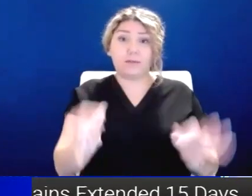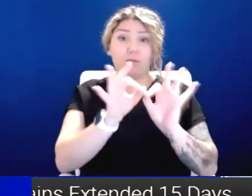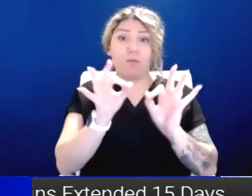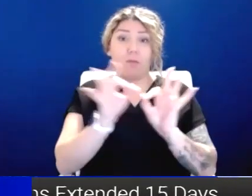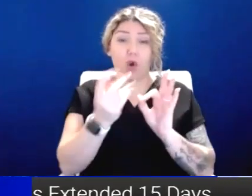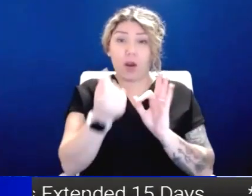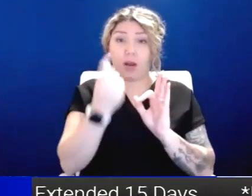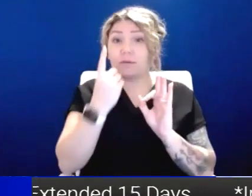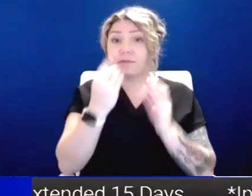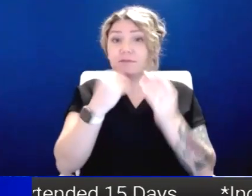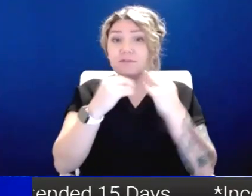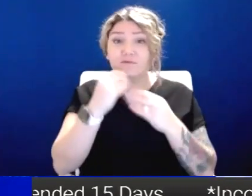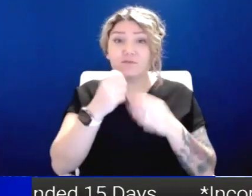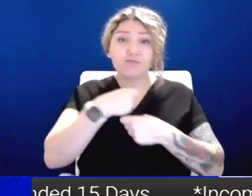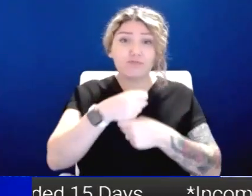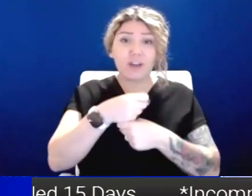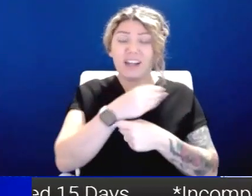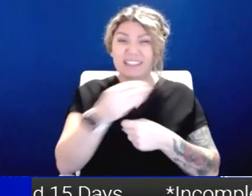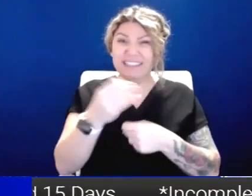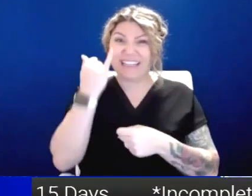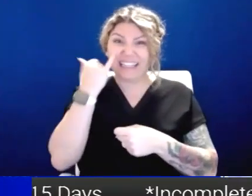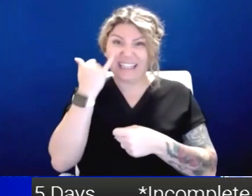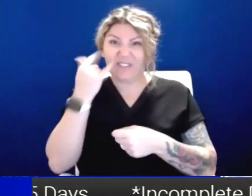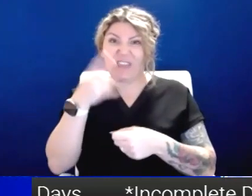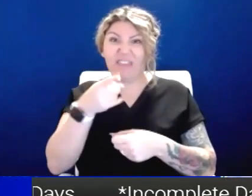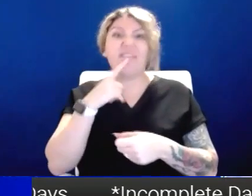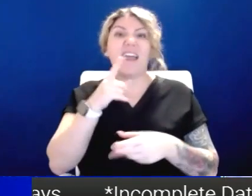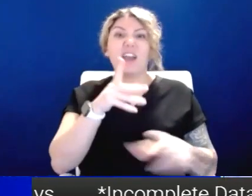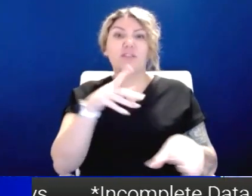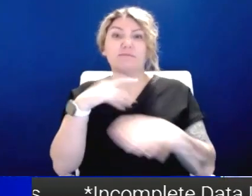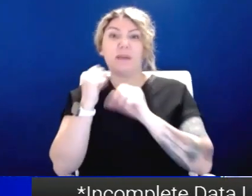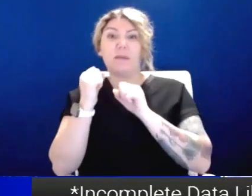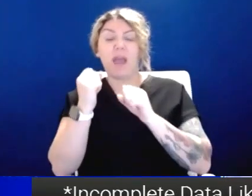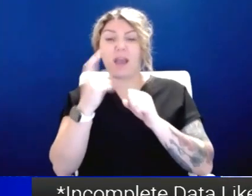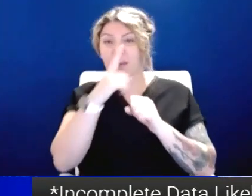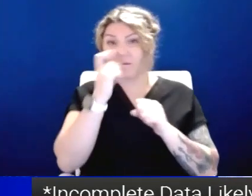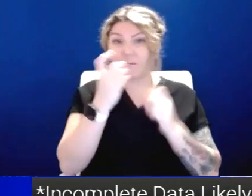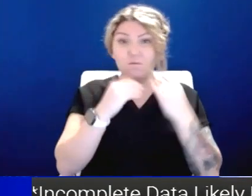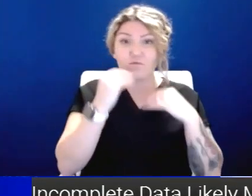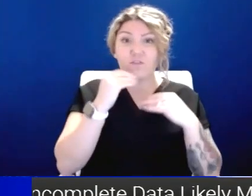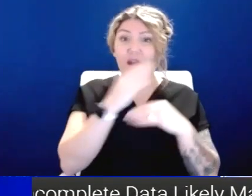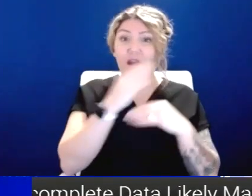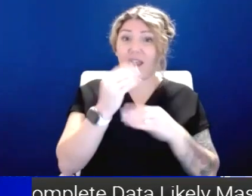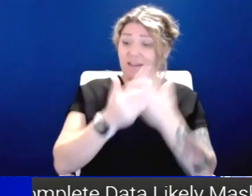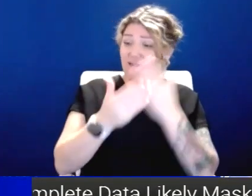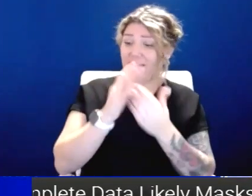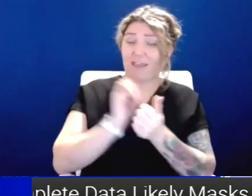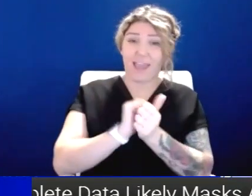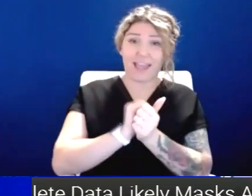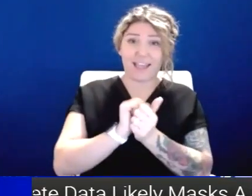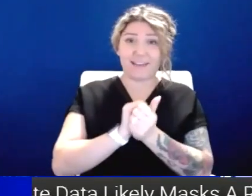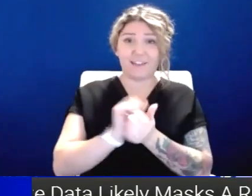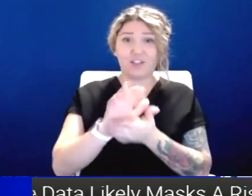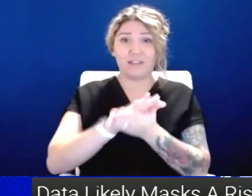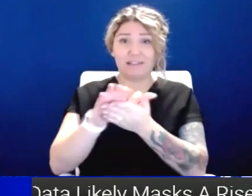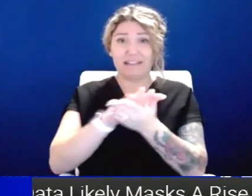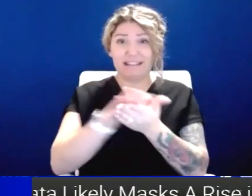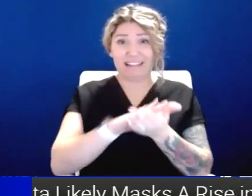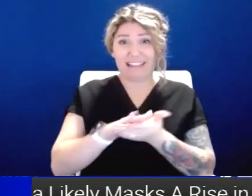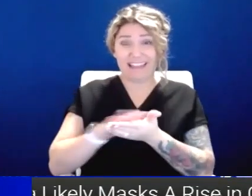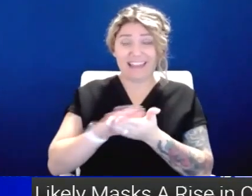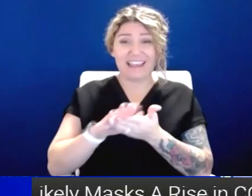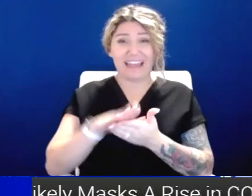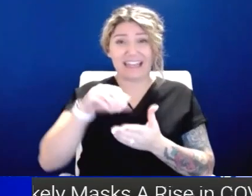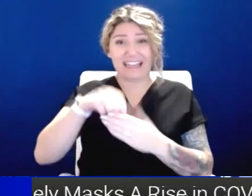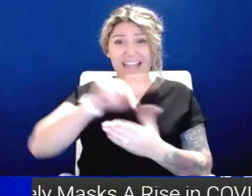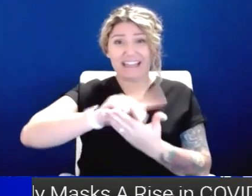there any recalls? And again, during food preparation, make sure you're using adequate hand hygiene, cleaning the surfaces in that kitchen on a